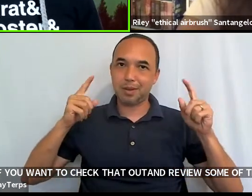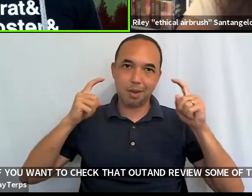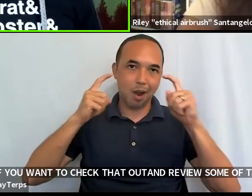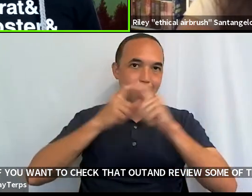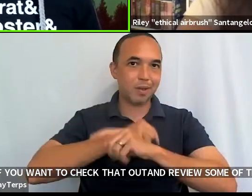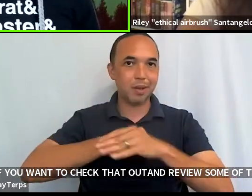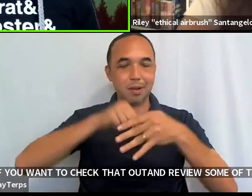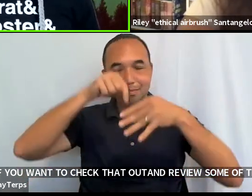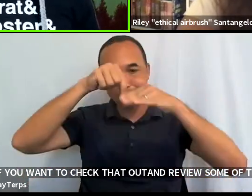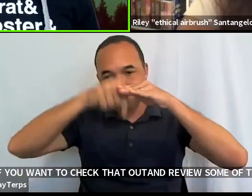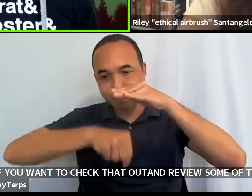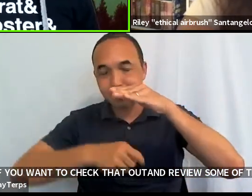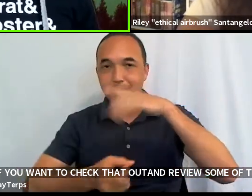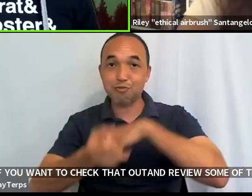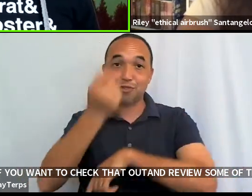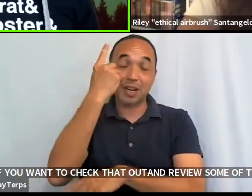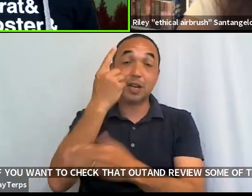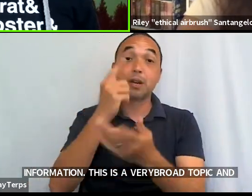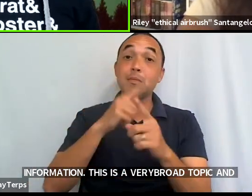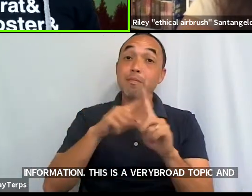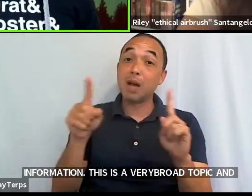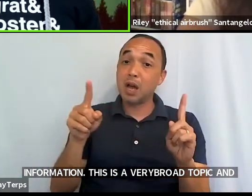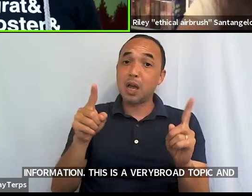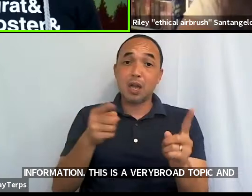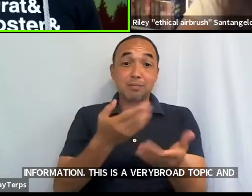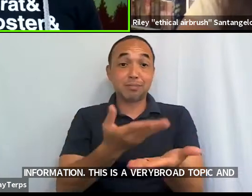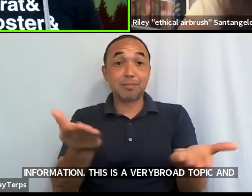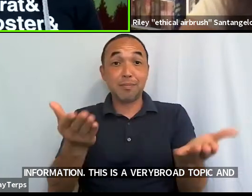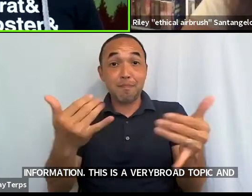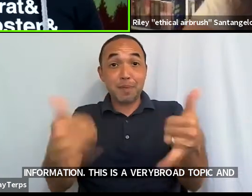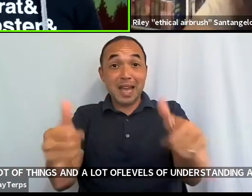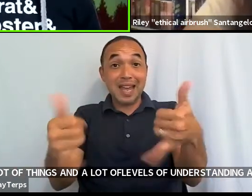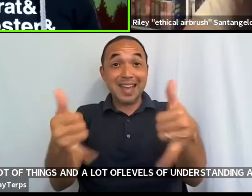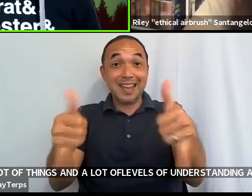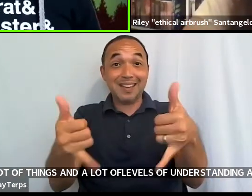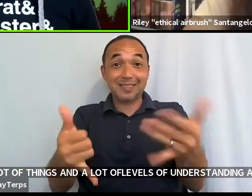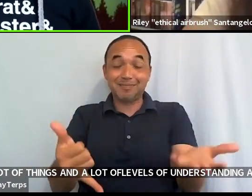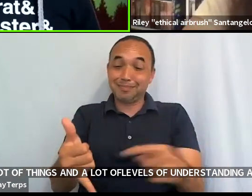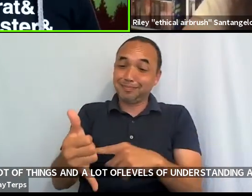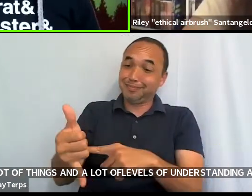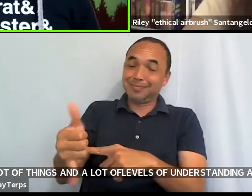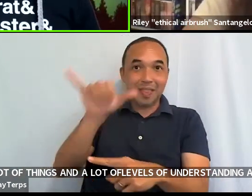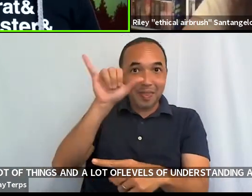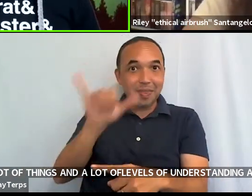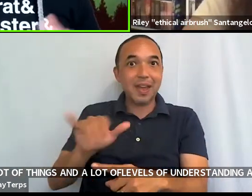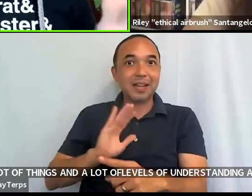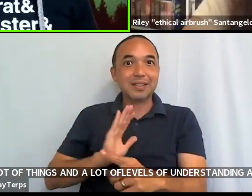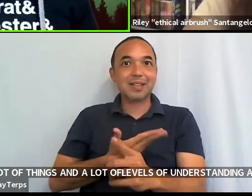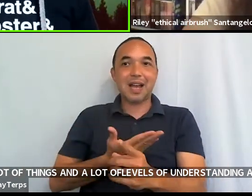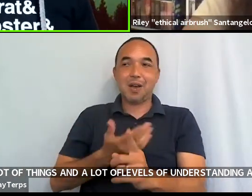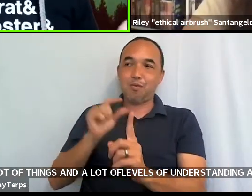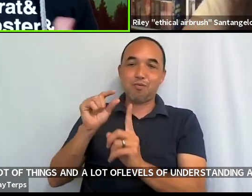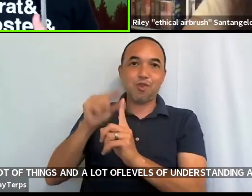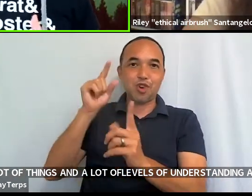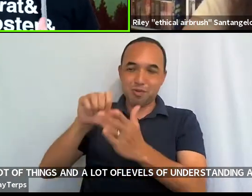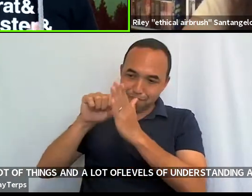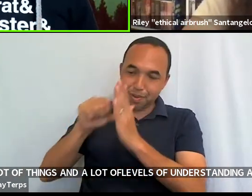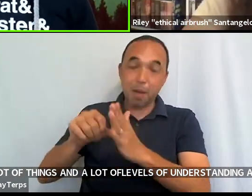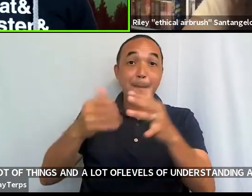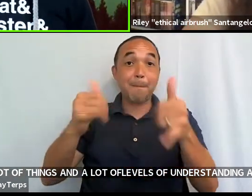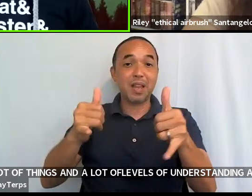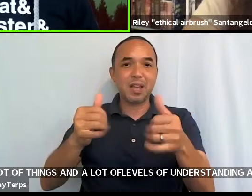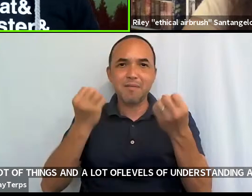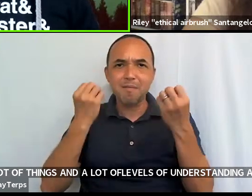do it. You know, just play is the operative word here. You know, there are a lot of free resources and a